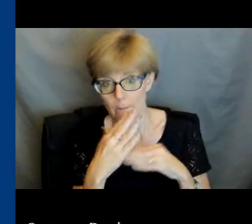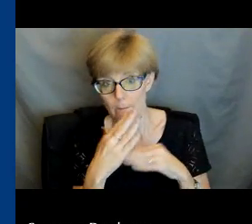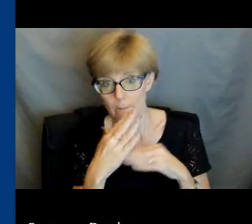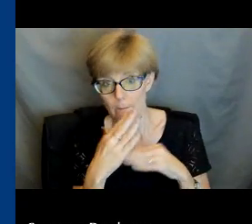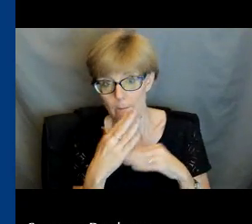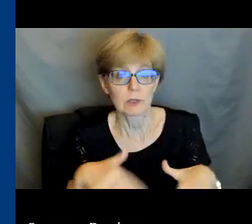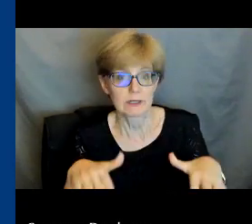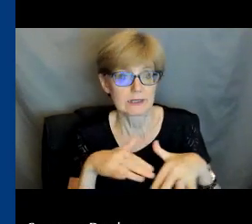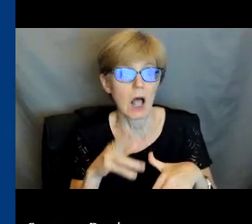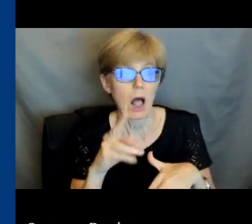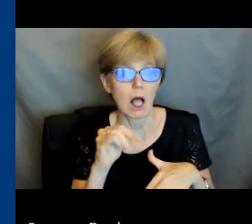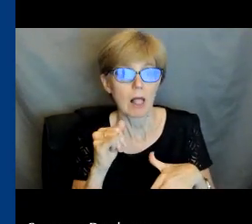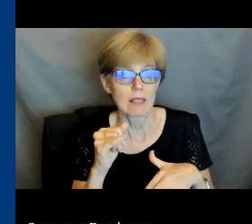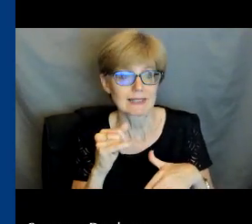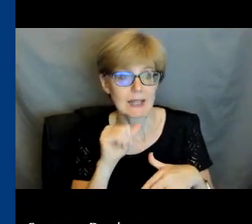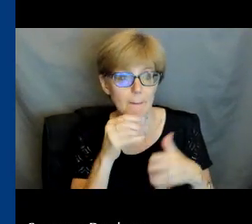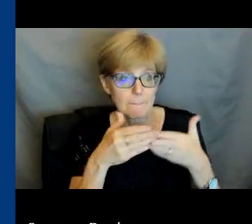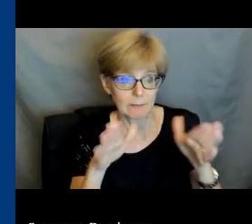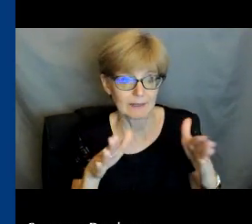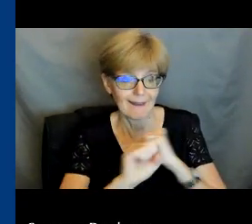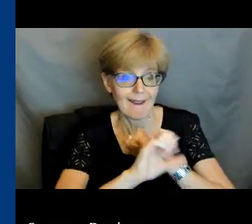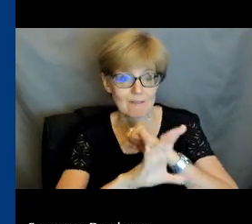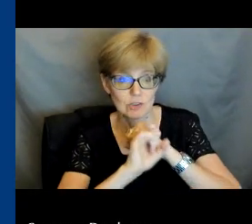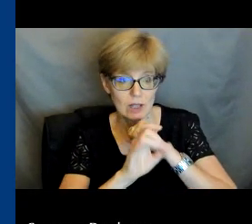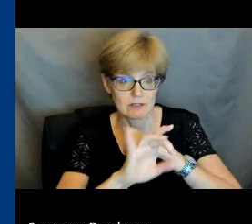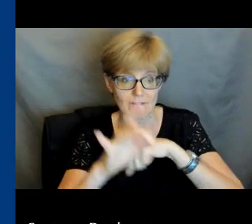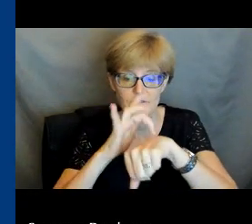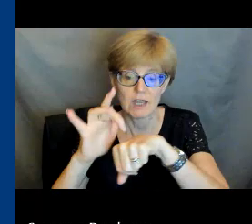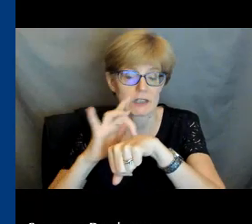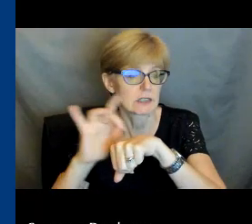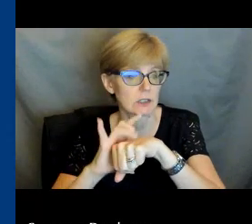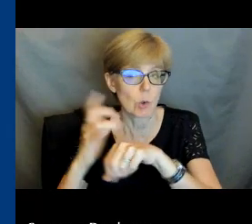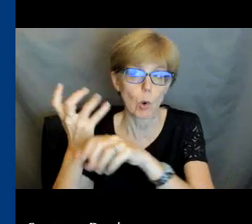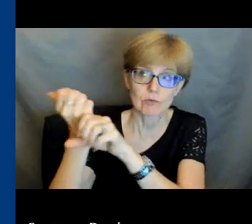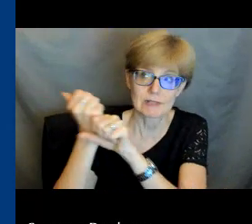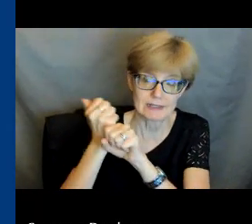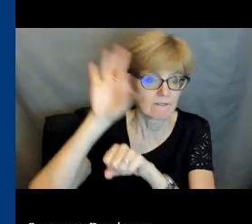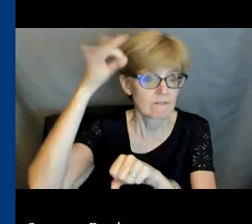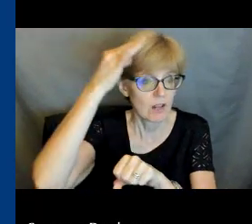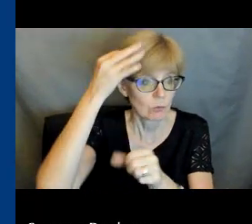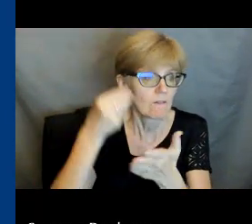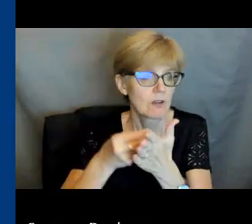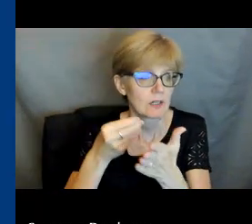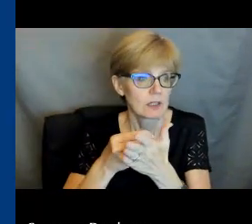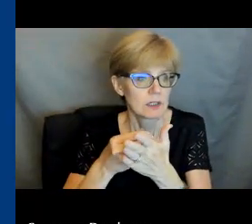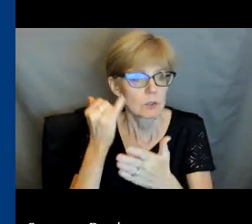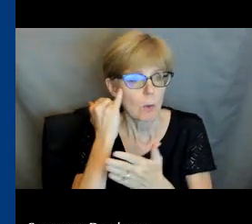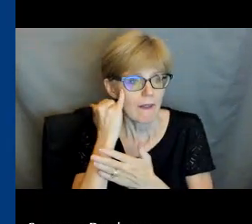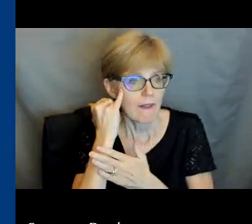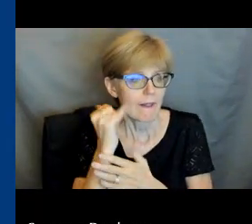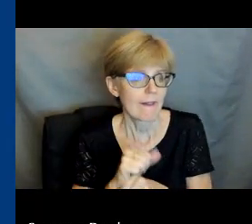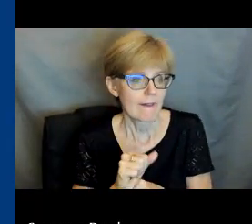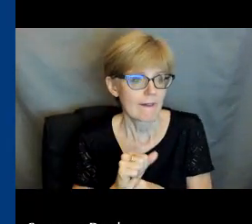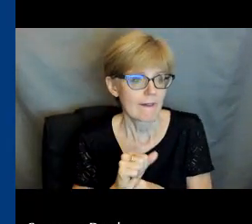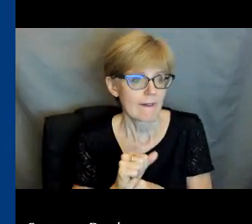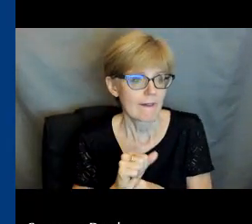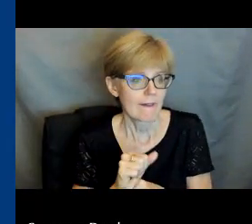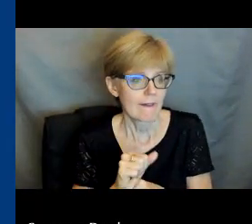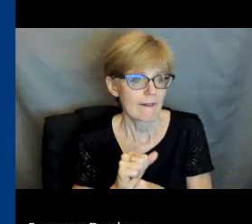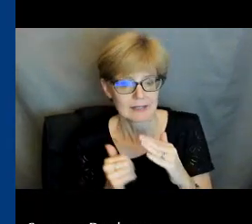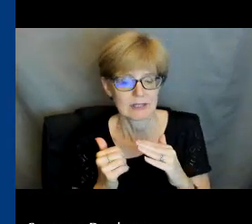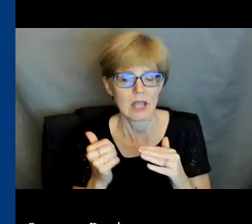funding. So smaller landlords with 3 or fewer properties would be exempt unless they advertise their vacancies or receive